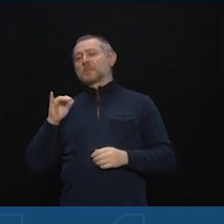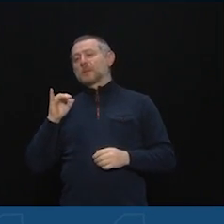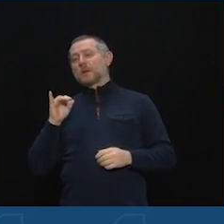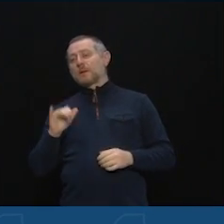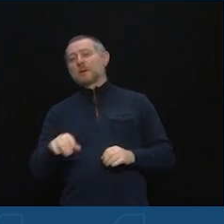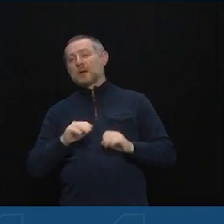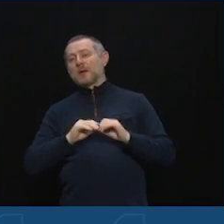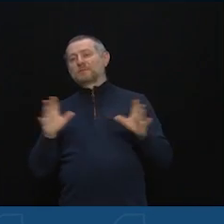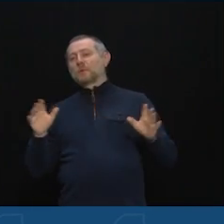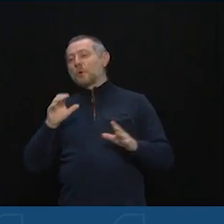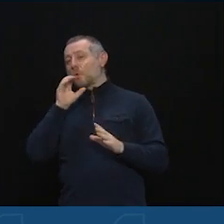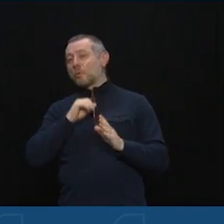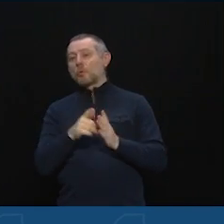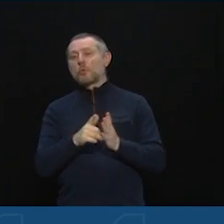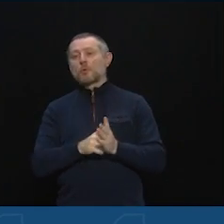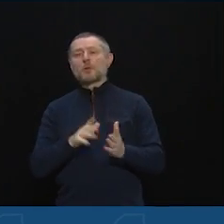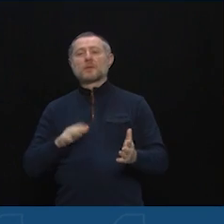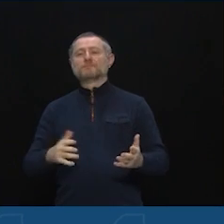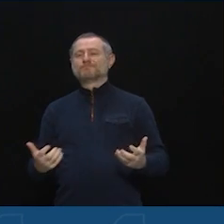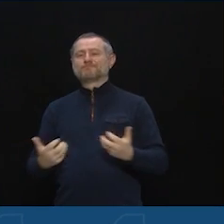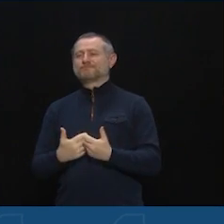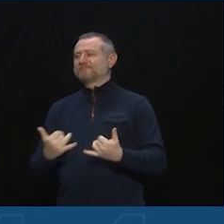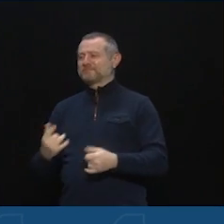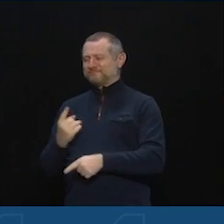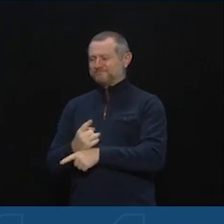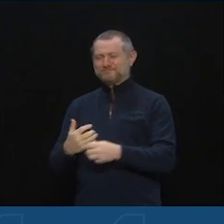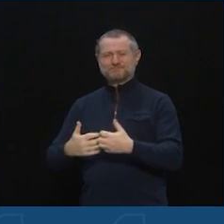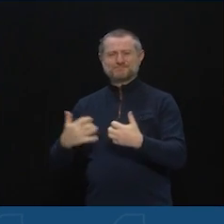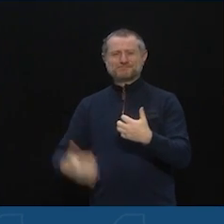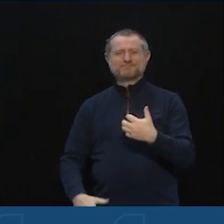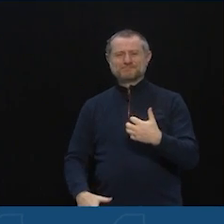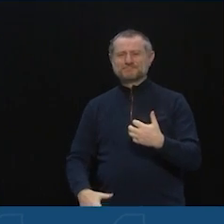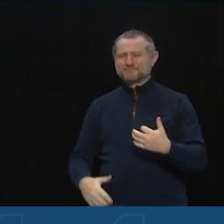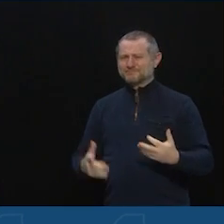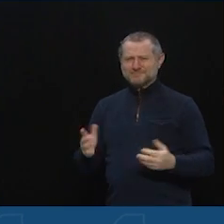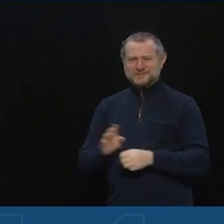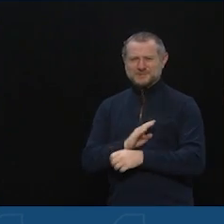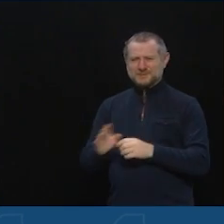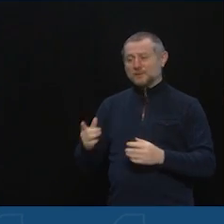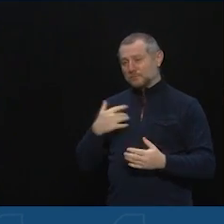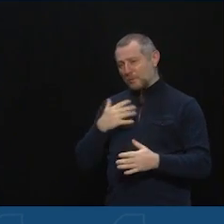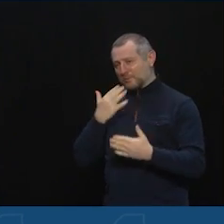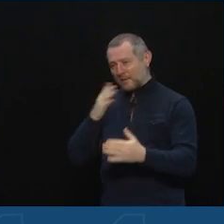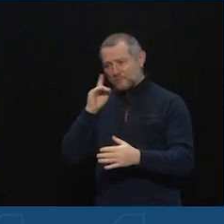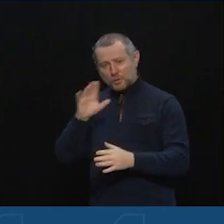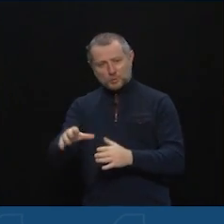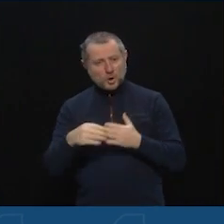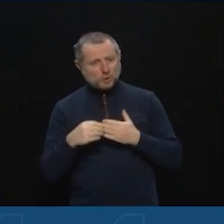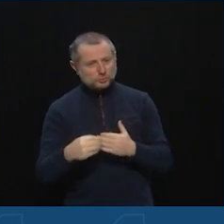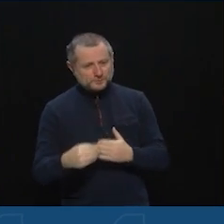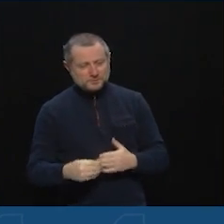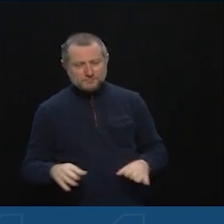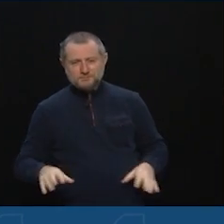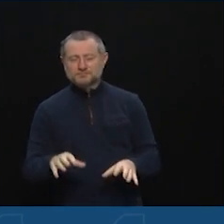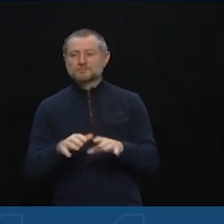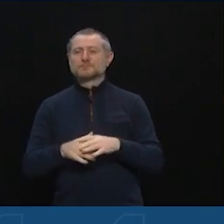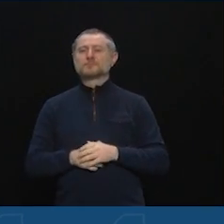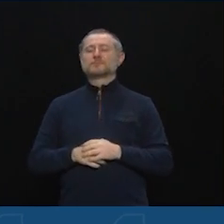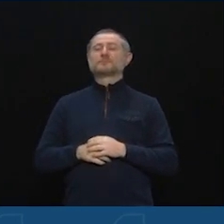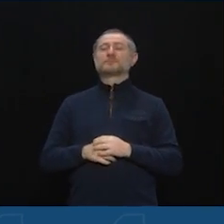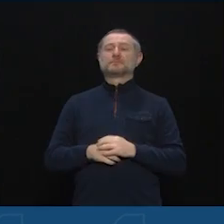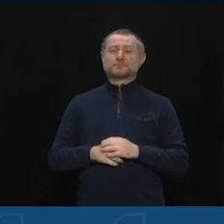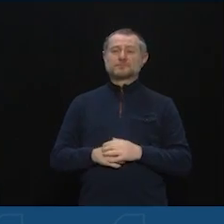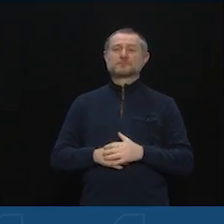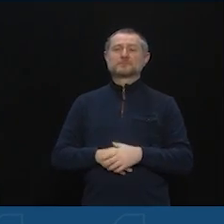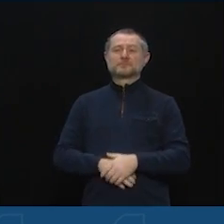never comprehended business today, and it does need changing, and I, once again, thank you for your leadership in directing us to do that.